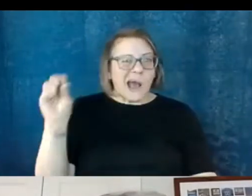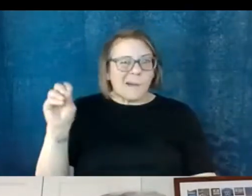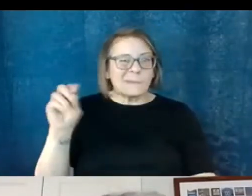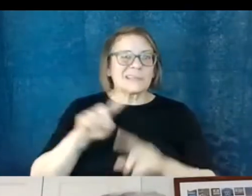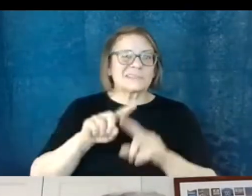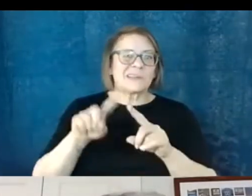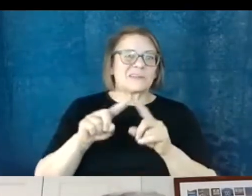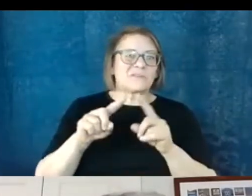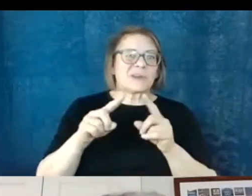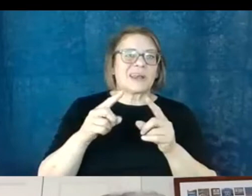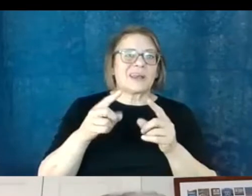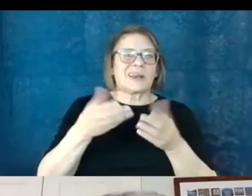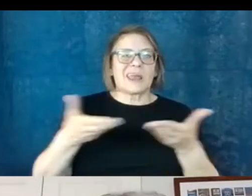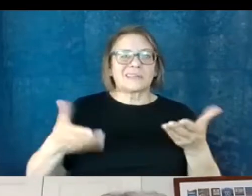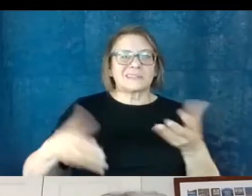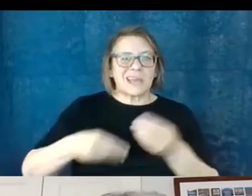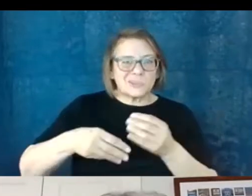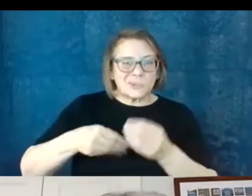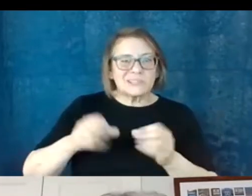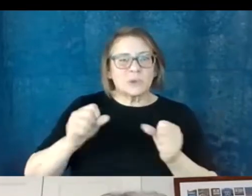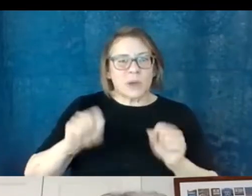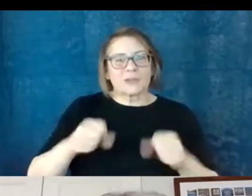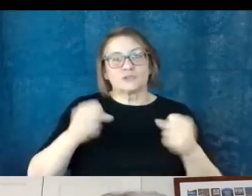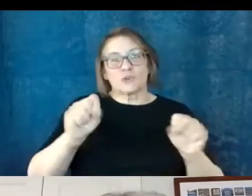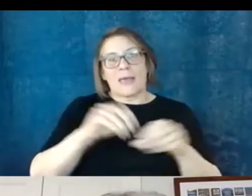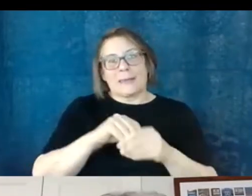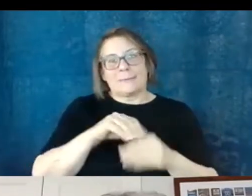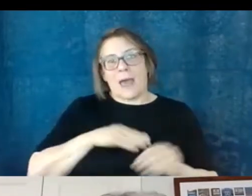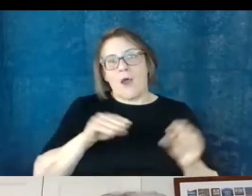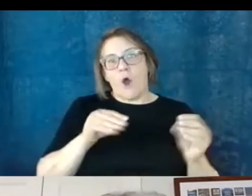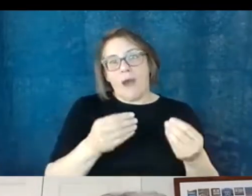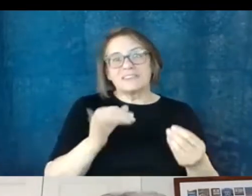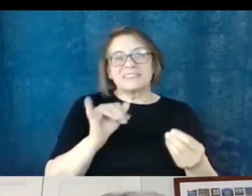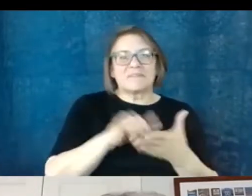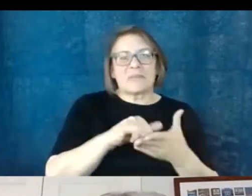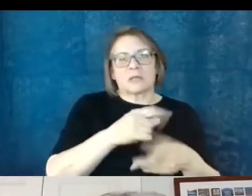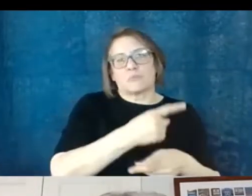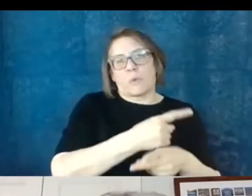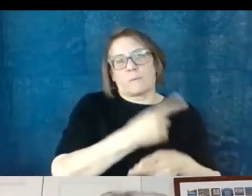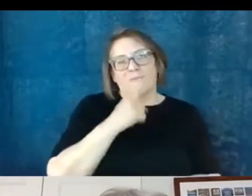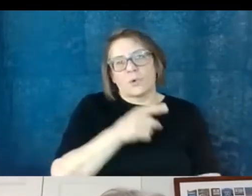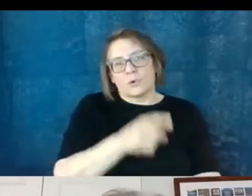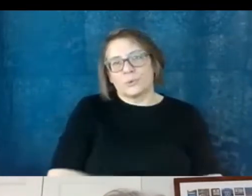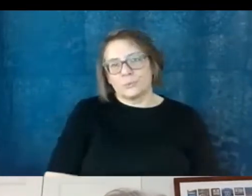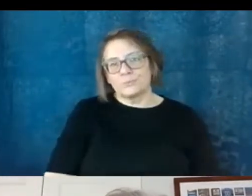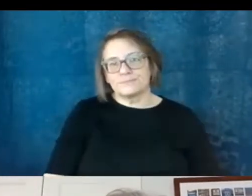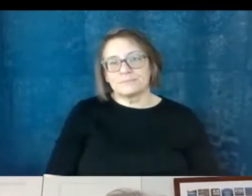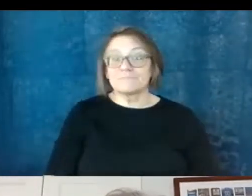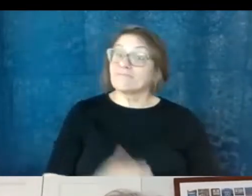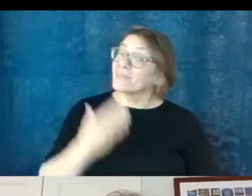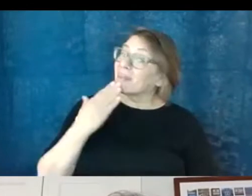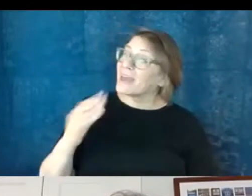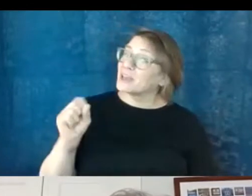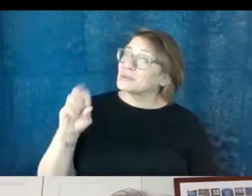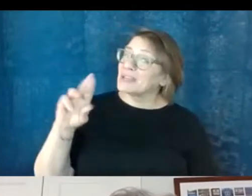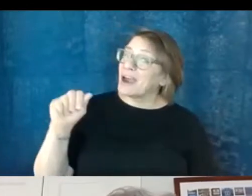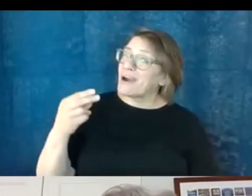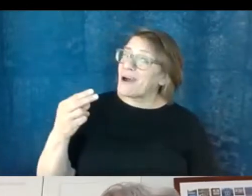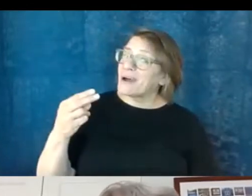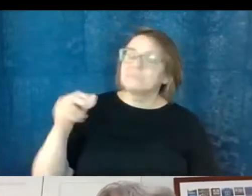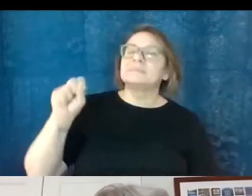office, if that's something that would be appropriate for you as well. Thank you, Sarah. And on to